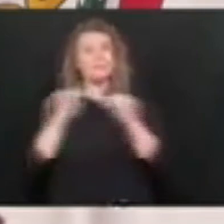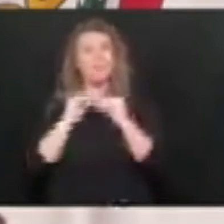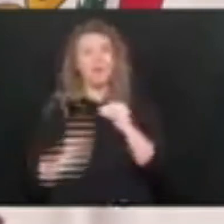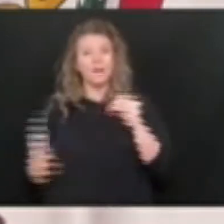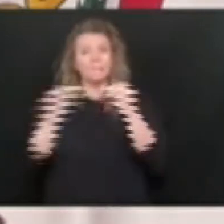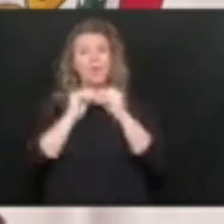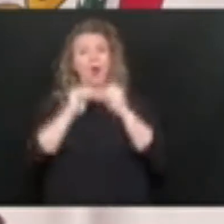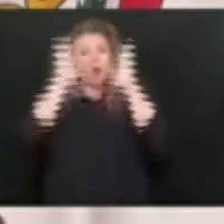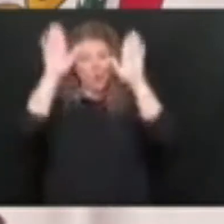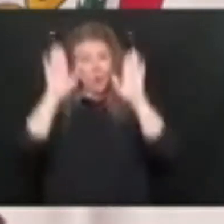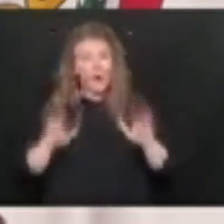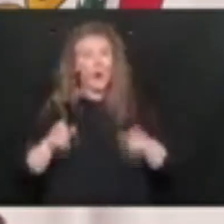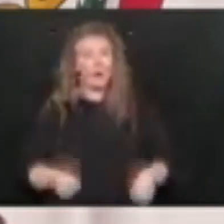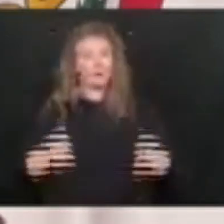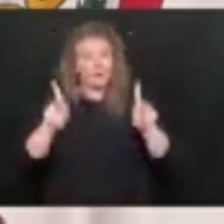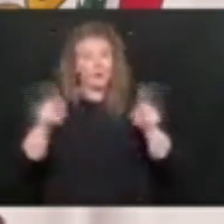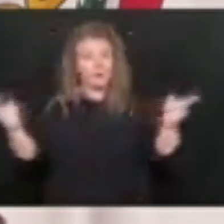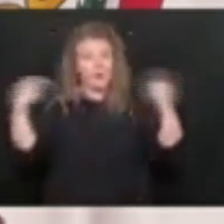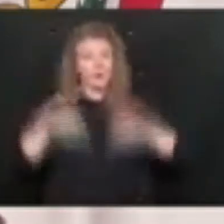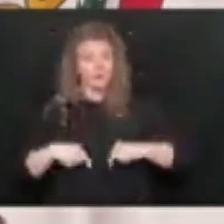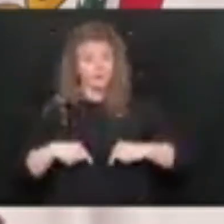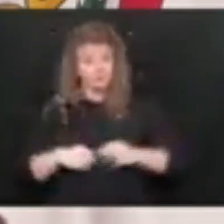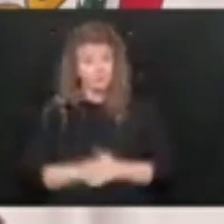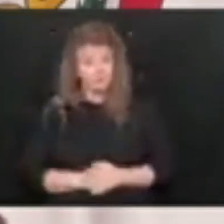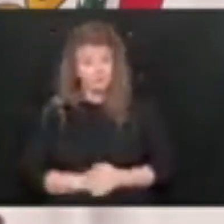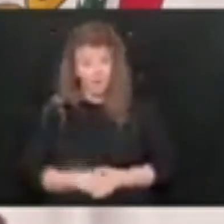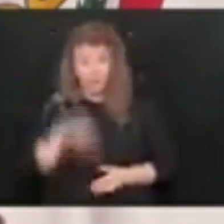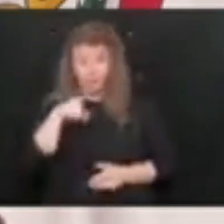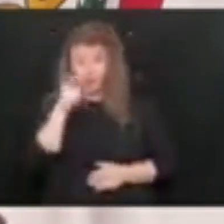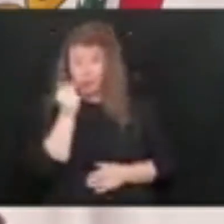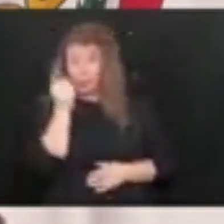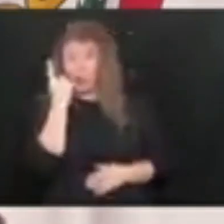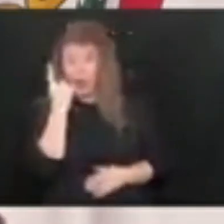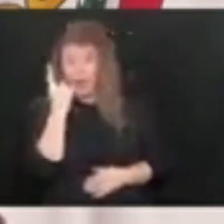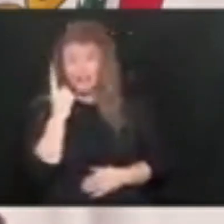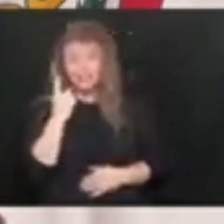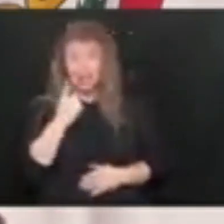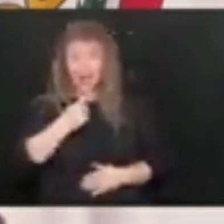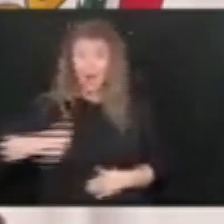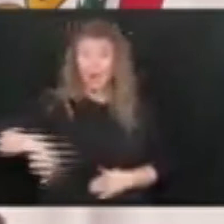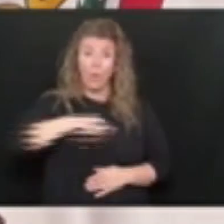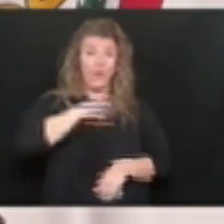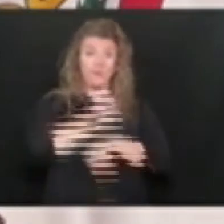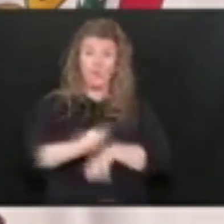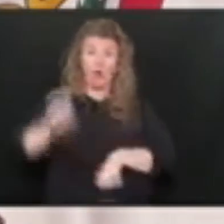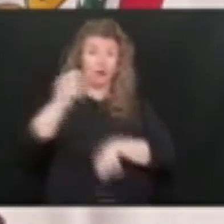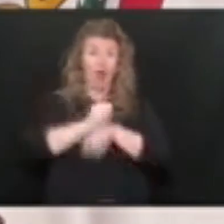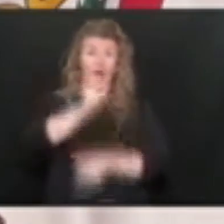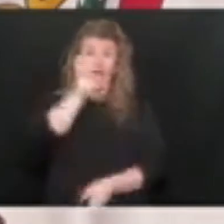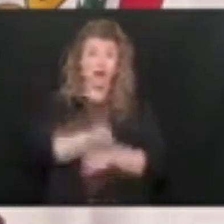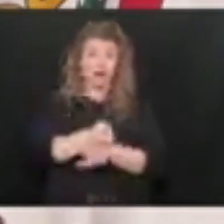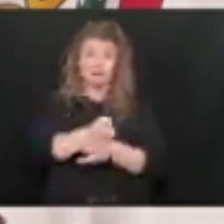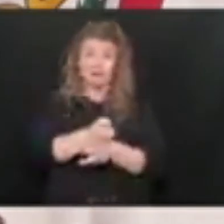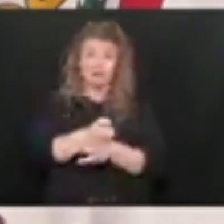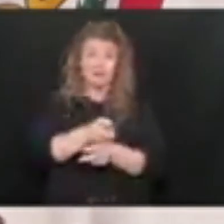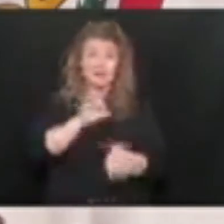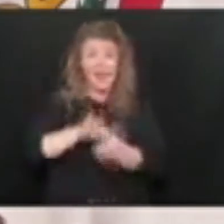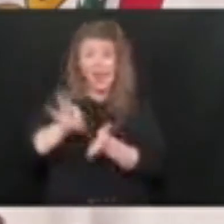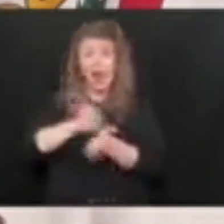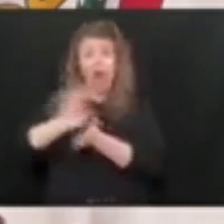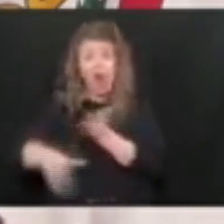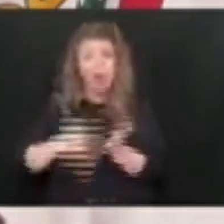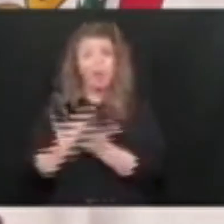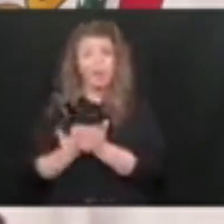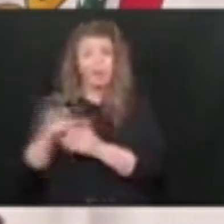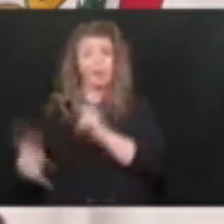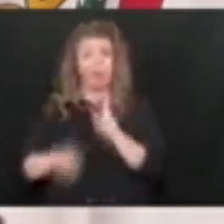opportunities to this state. Do you realize that we work so hard to get counted in the census, and what if